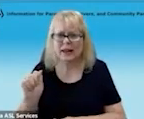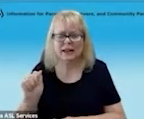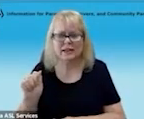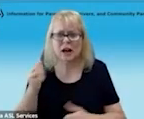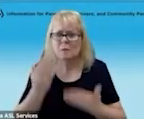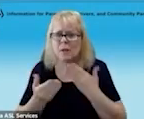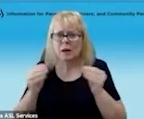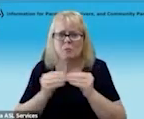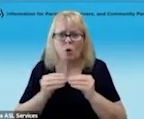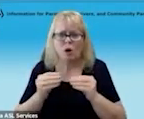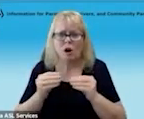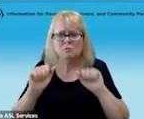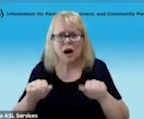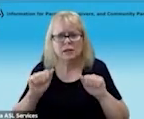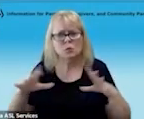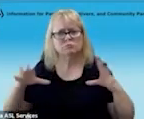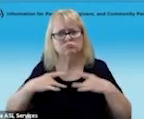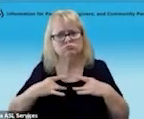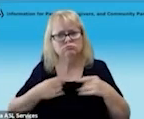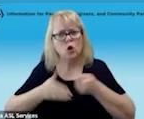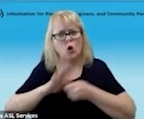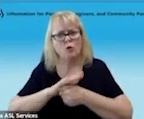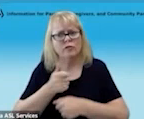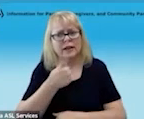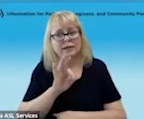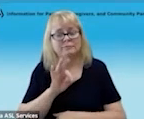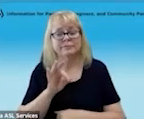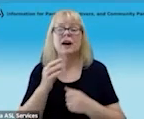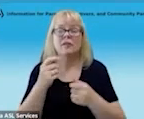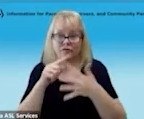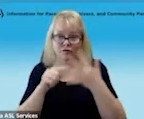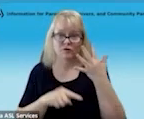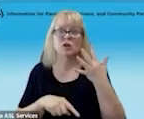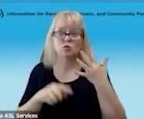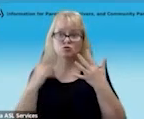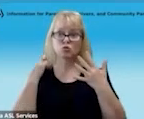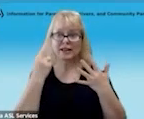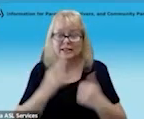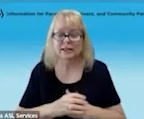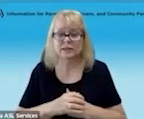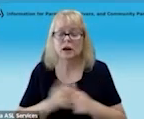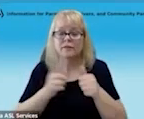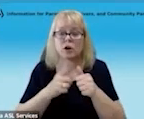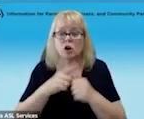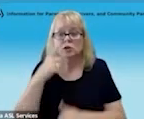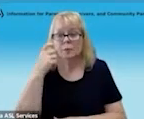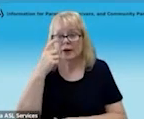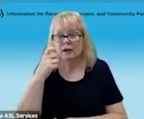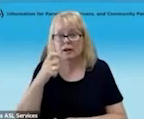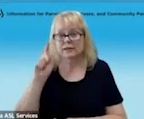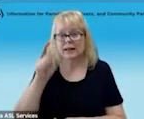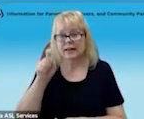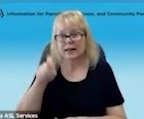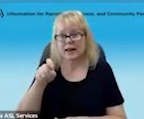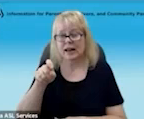Alaska Native children. Next slide. You may wonder why children with disabilities may be